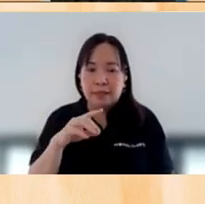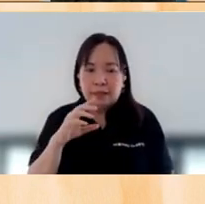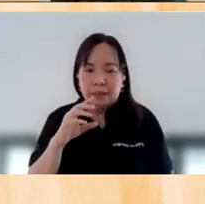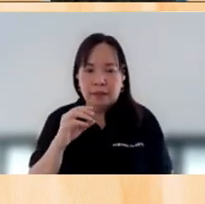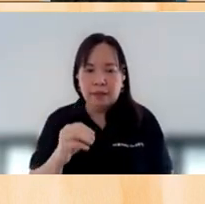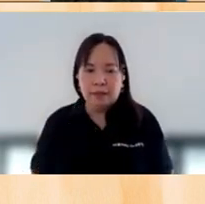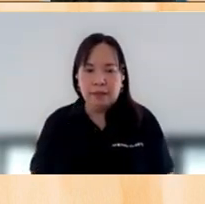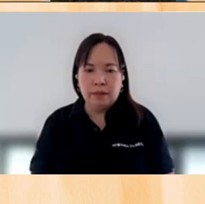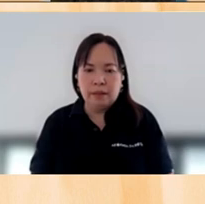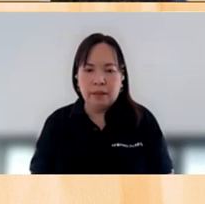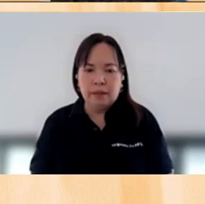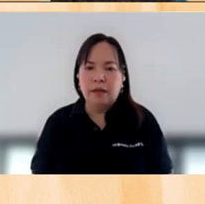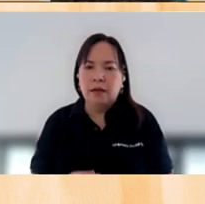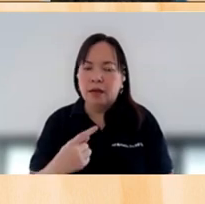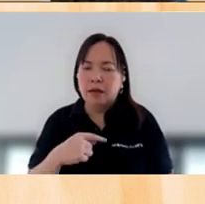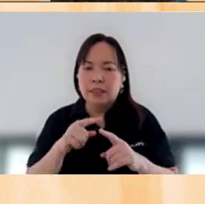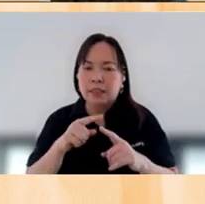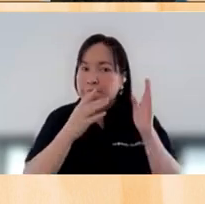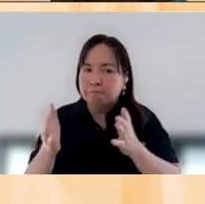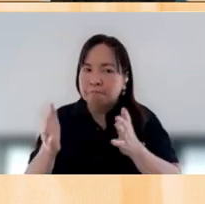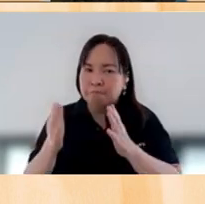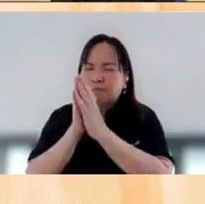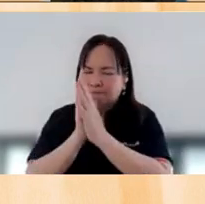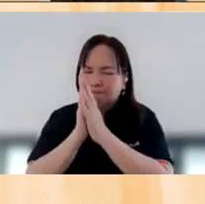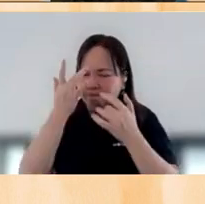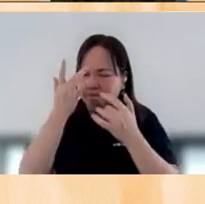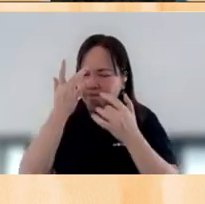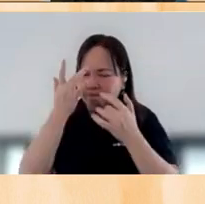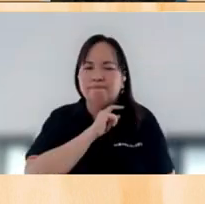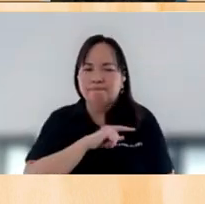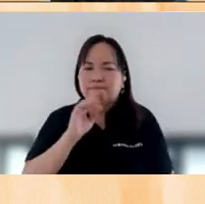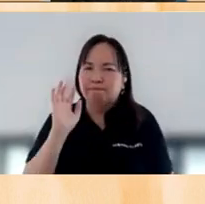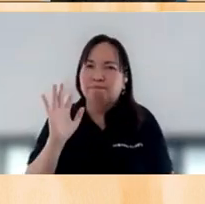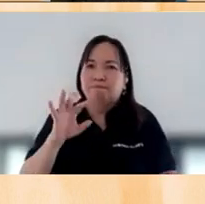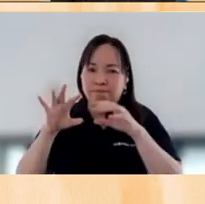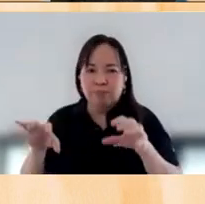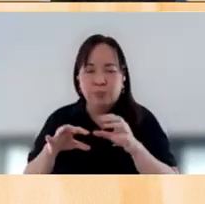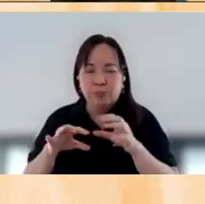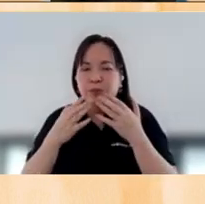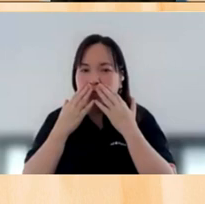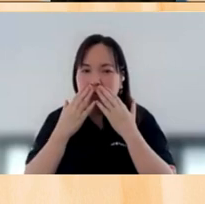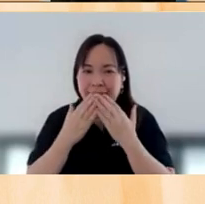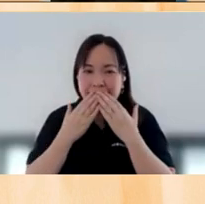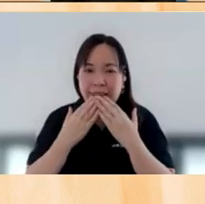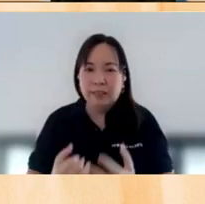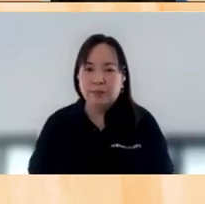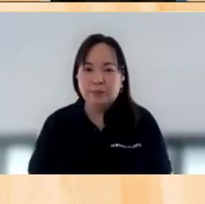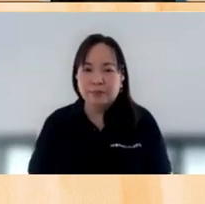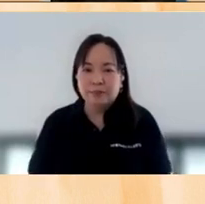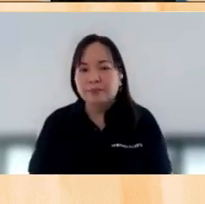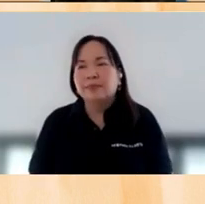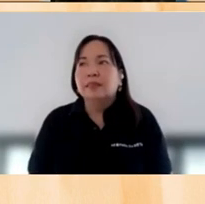magigiting na mga organizers na appreciate namin itong initiative na to. Maraming salamat. Thank you,